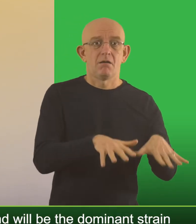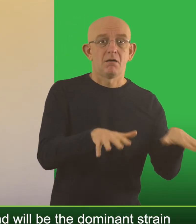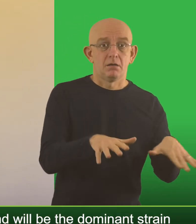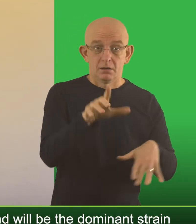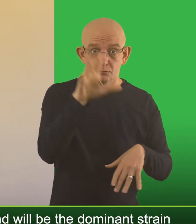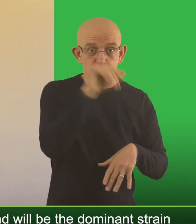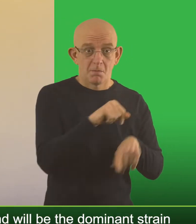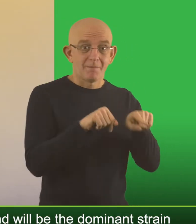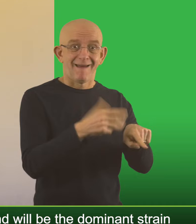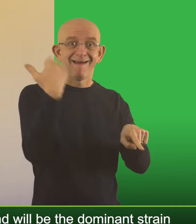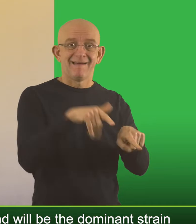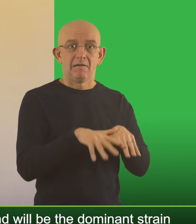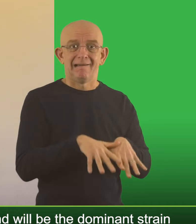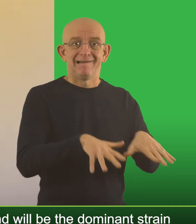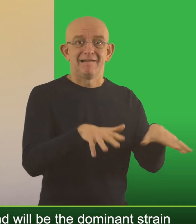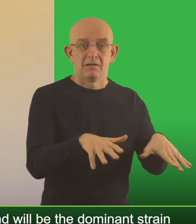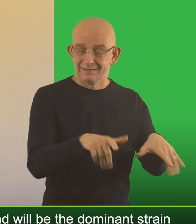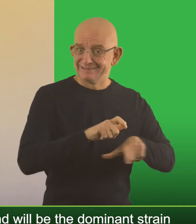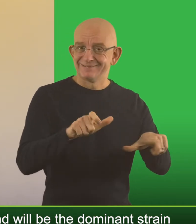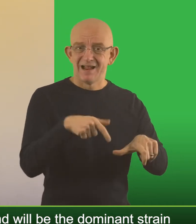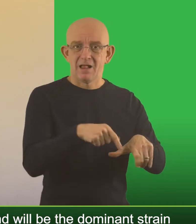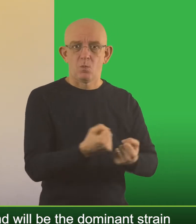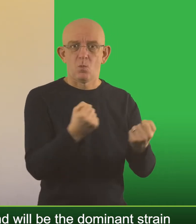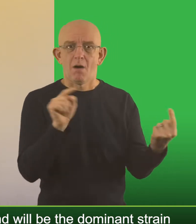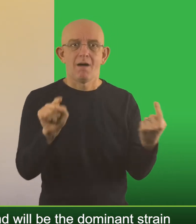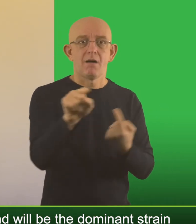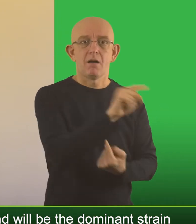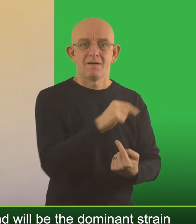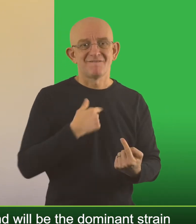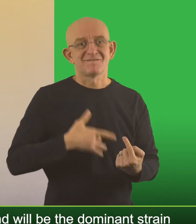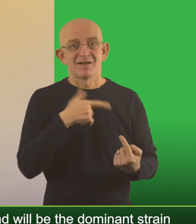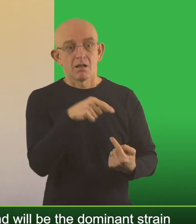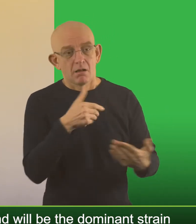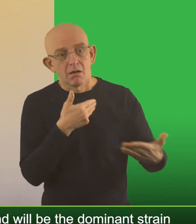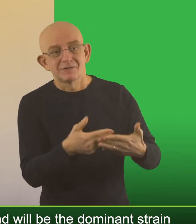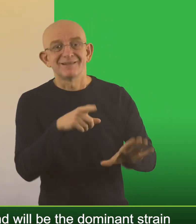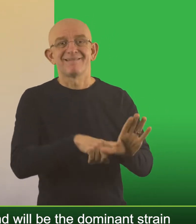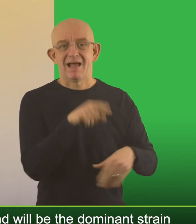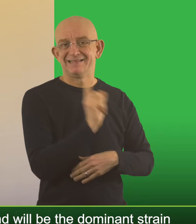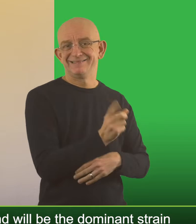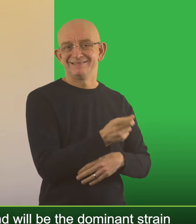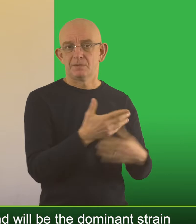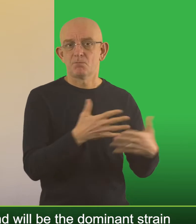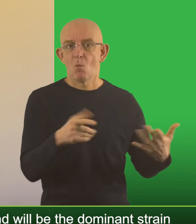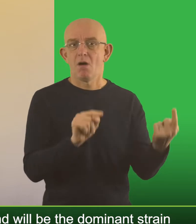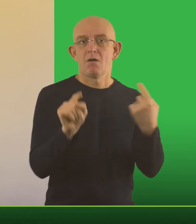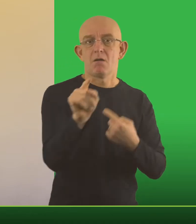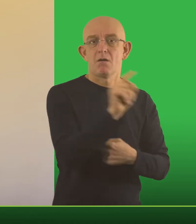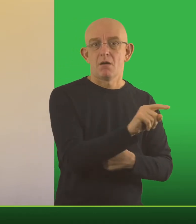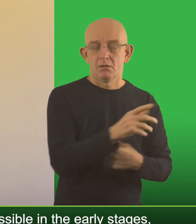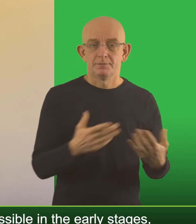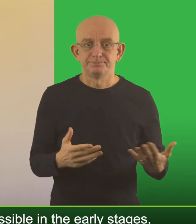spread pretty quickly, and will be the dominant strain in England by census by the end of the calendar year, at the very